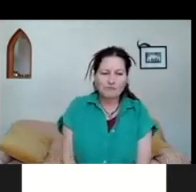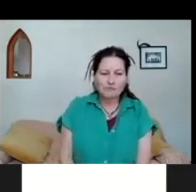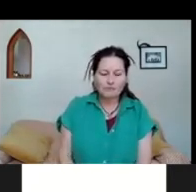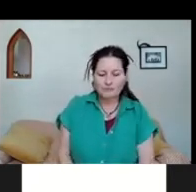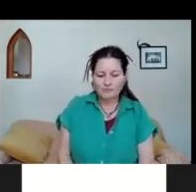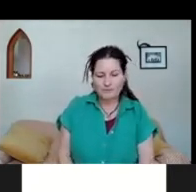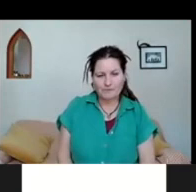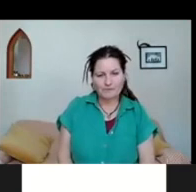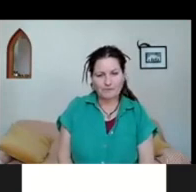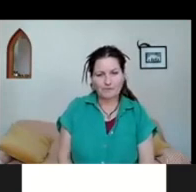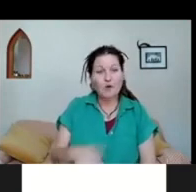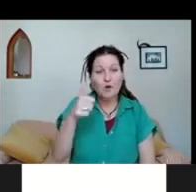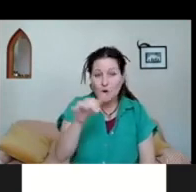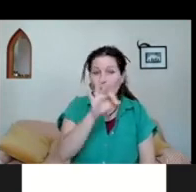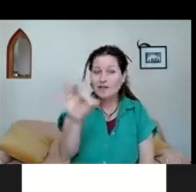Very good question.